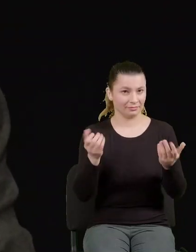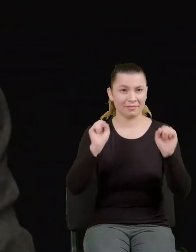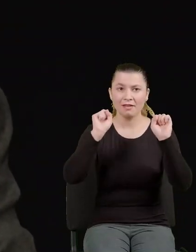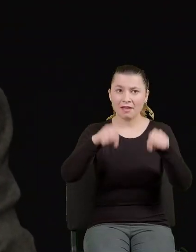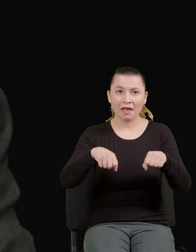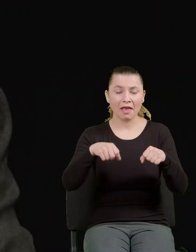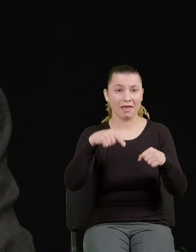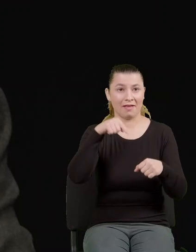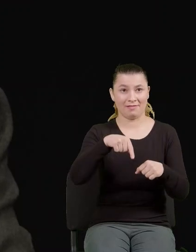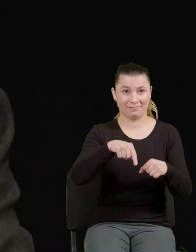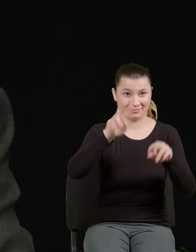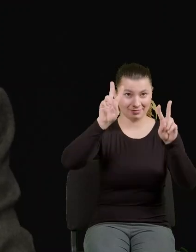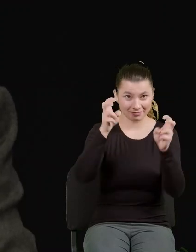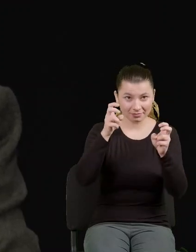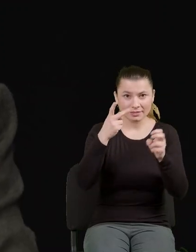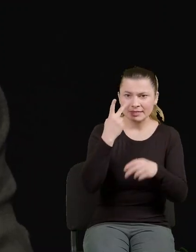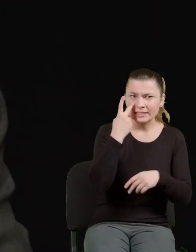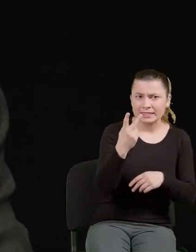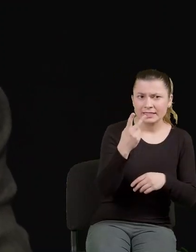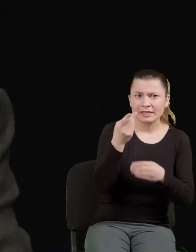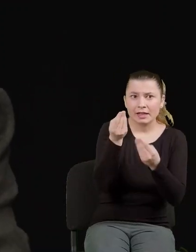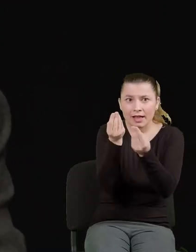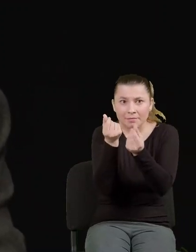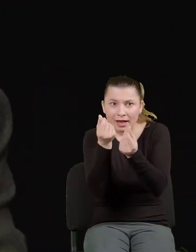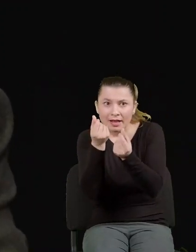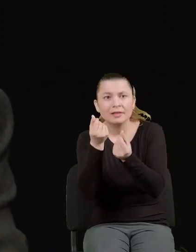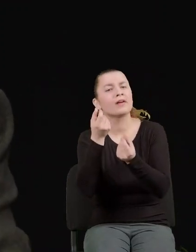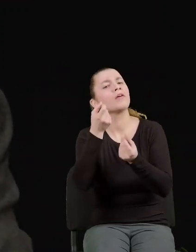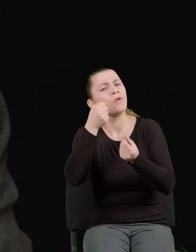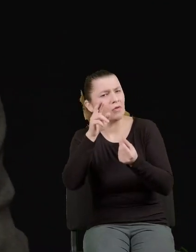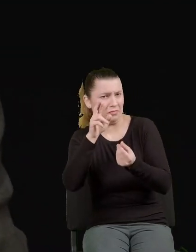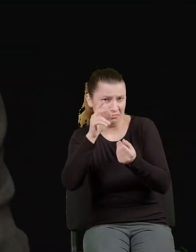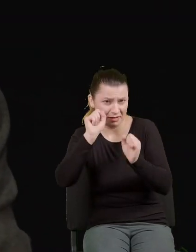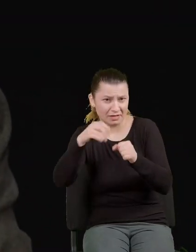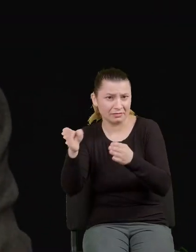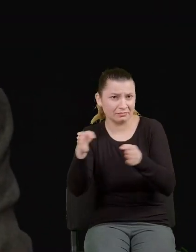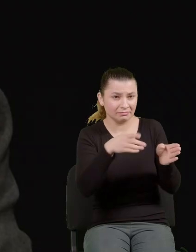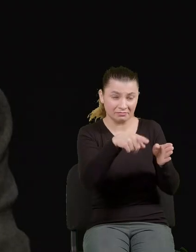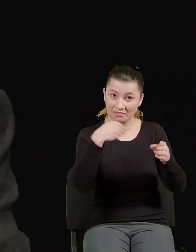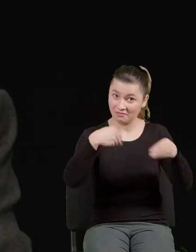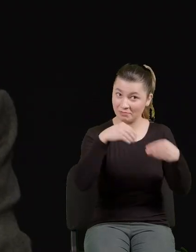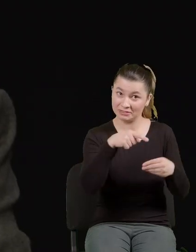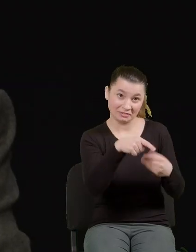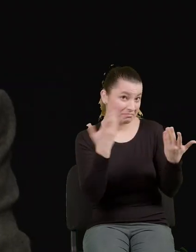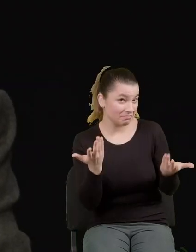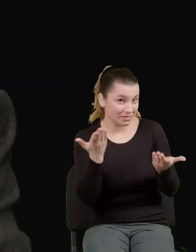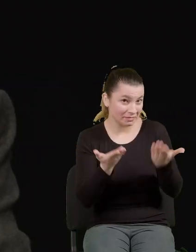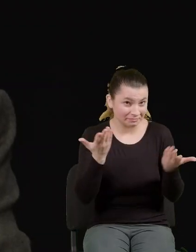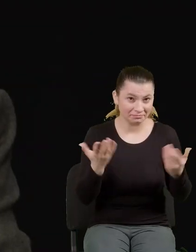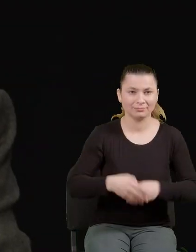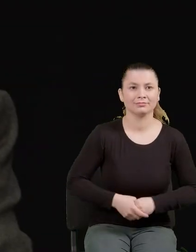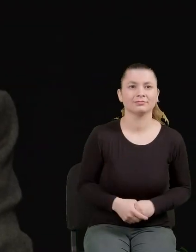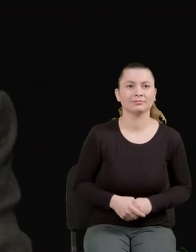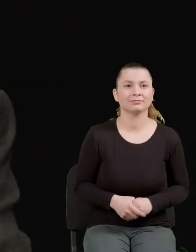I mean, I think there's a lot around areas like disaster relief, civil protection, emergency